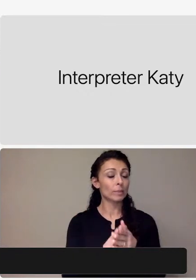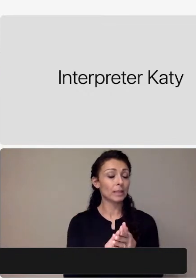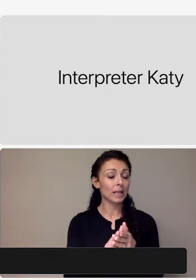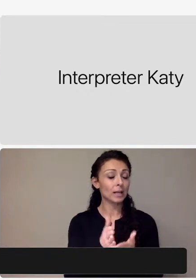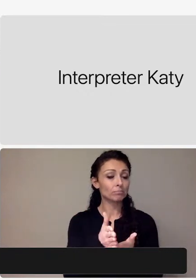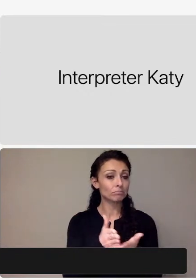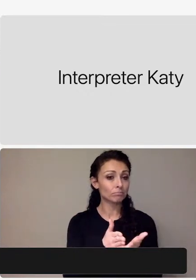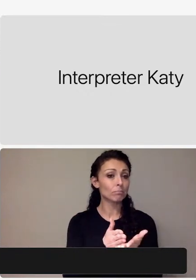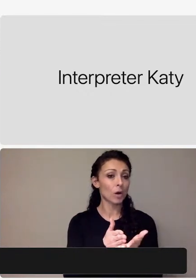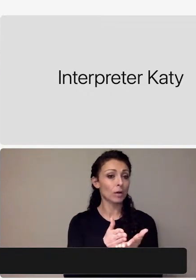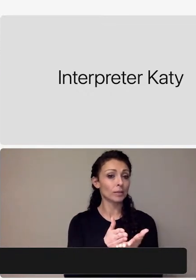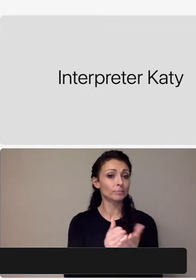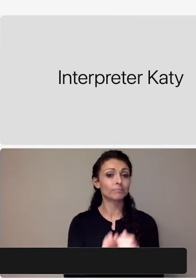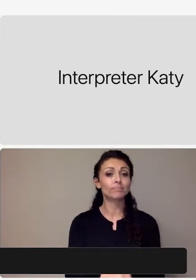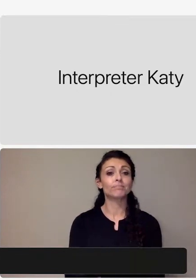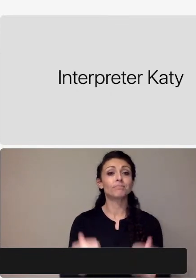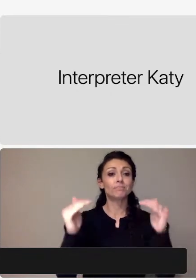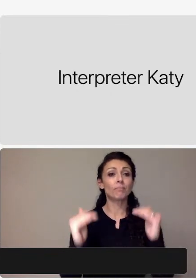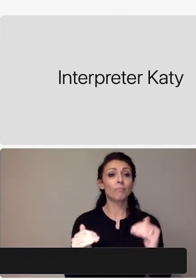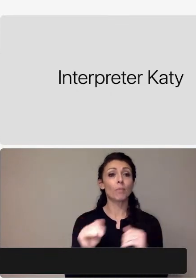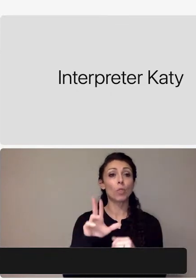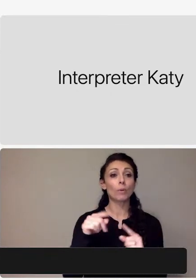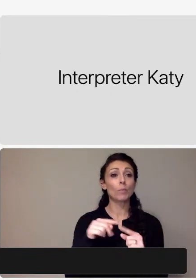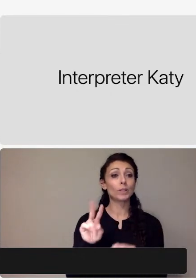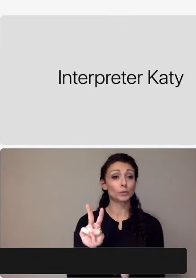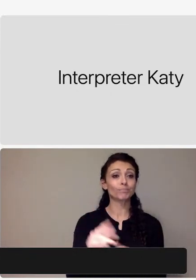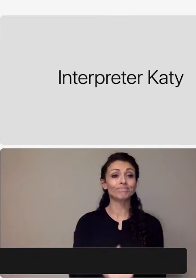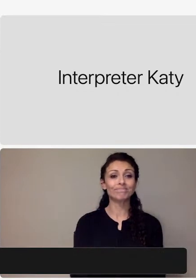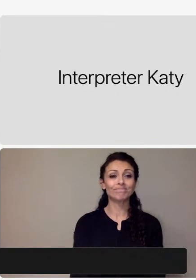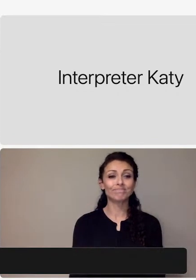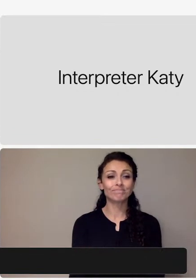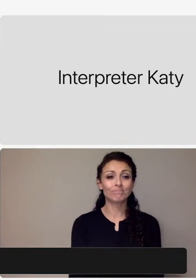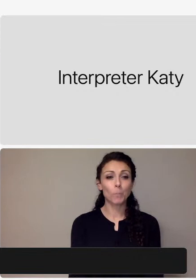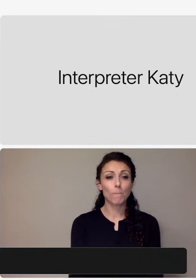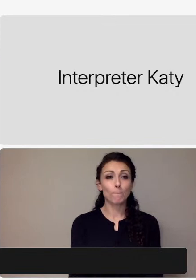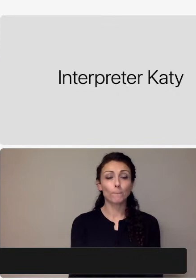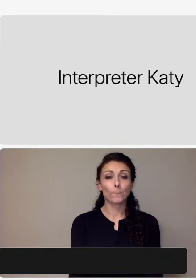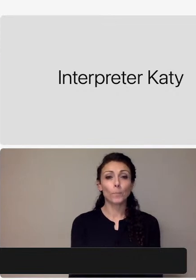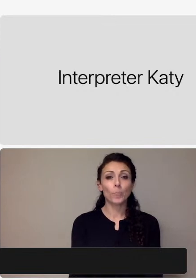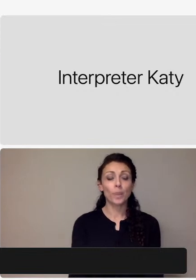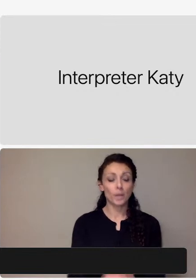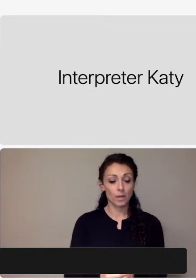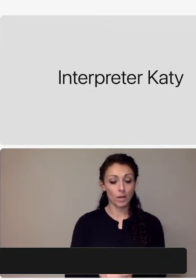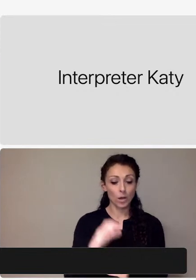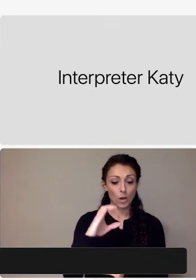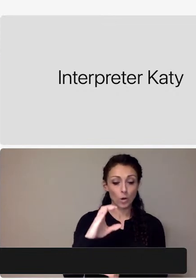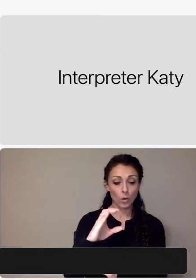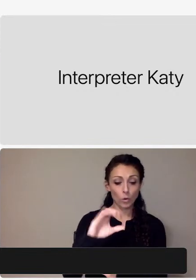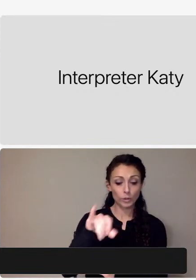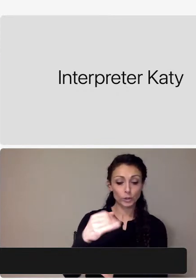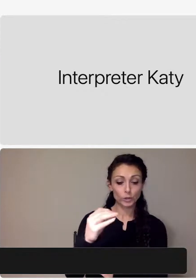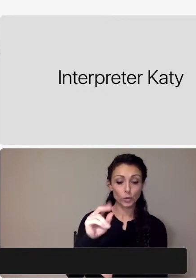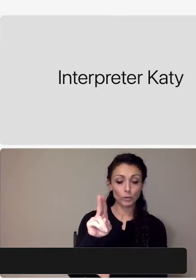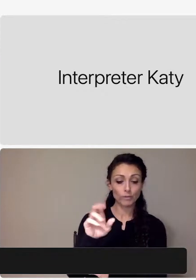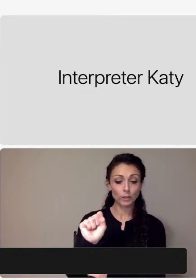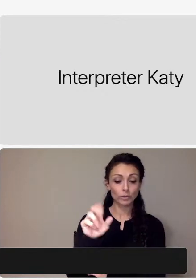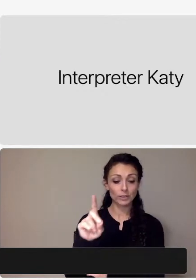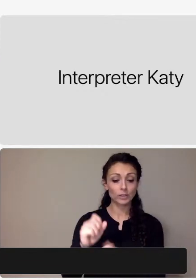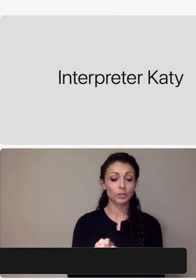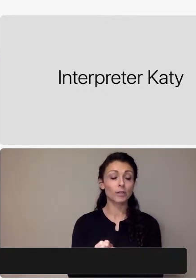hearing item 3.2 colton joint unified school district sunshine for colton school employees